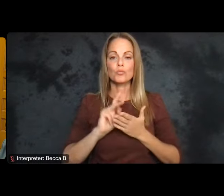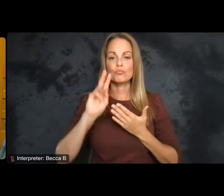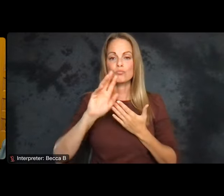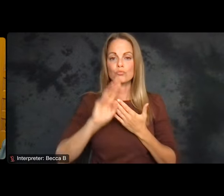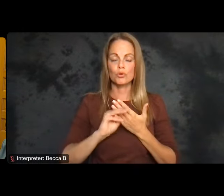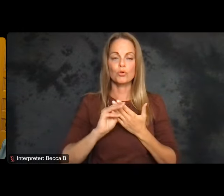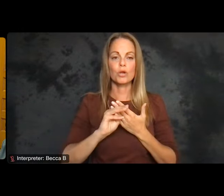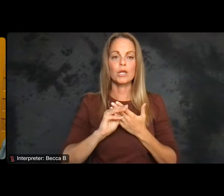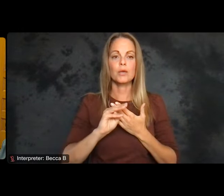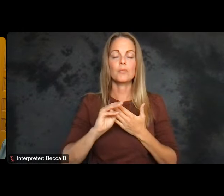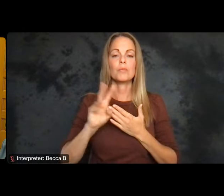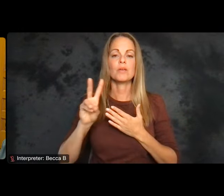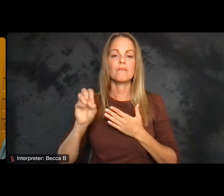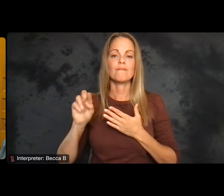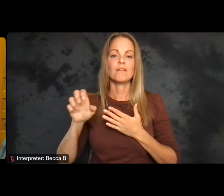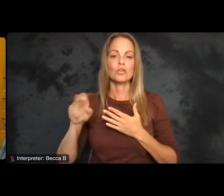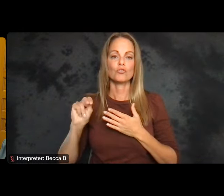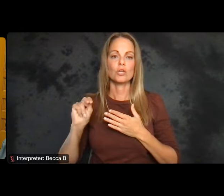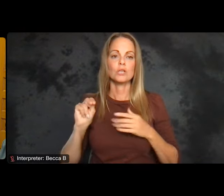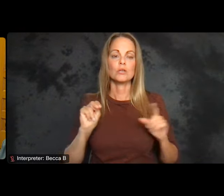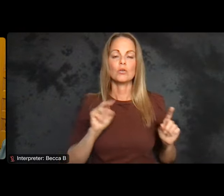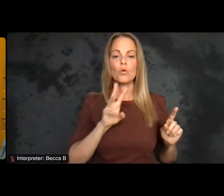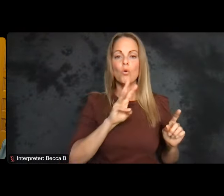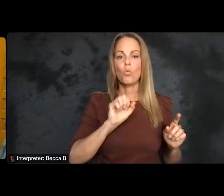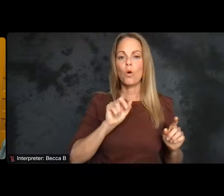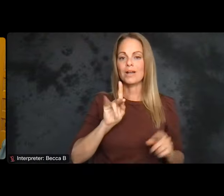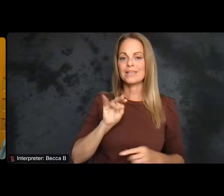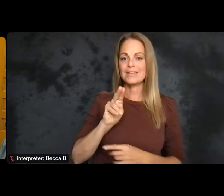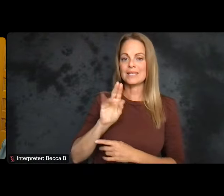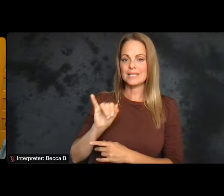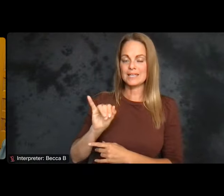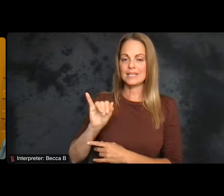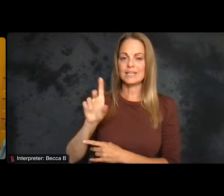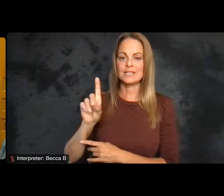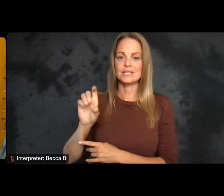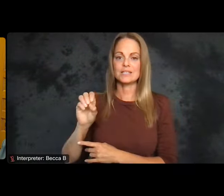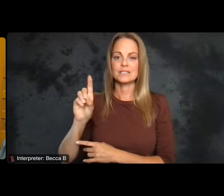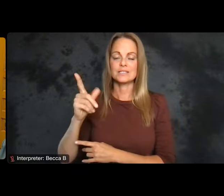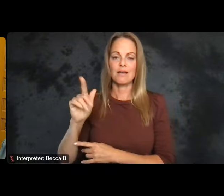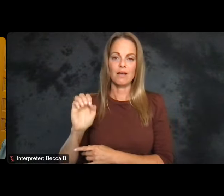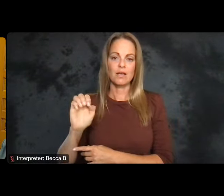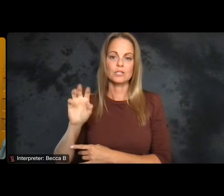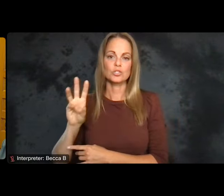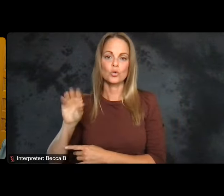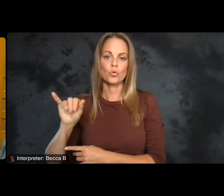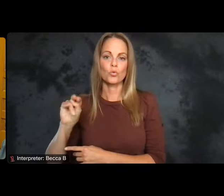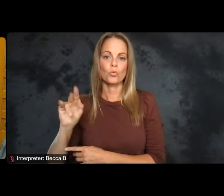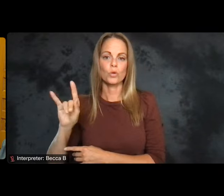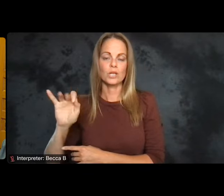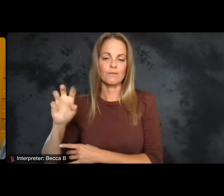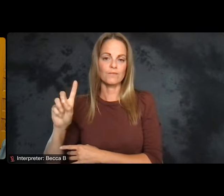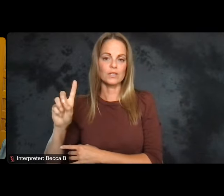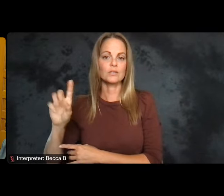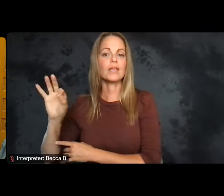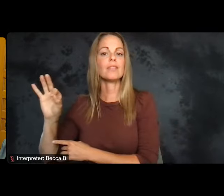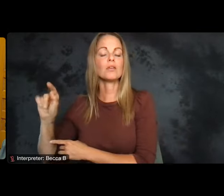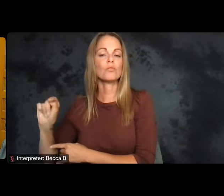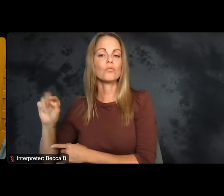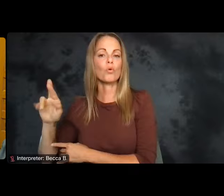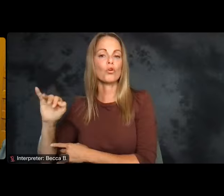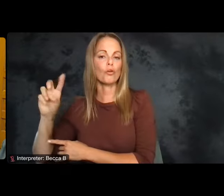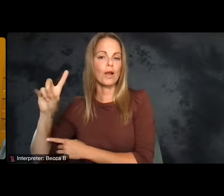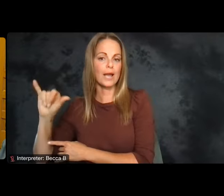veteran cemeteries, one in Waukene, Dodge, Winfield, and then up at the Fort Riley, Manhattan Cemetery that exists out there adjacent